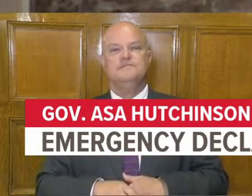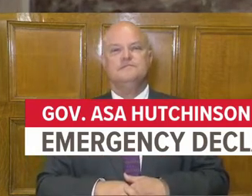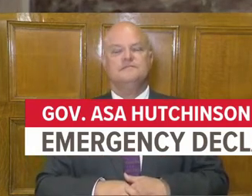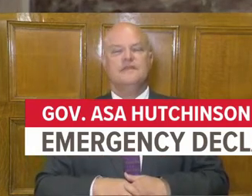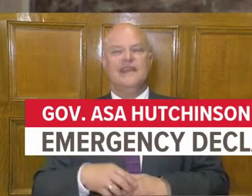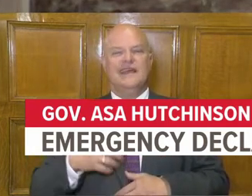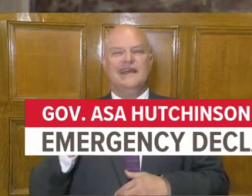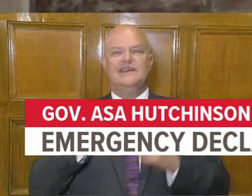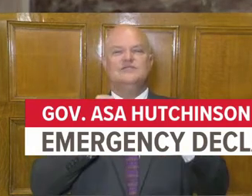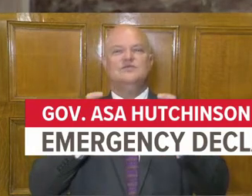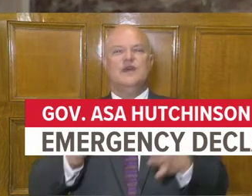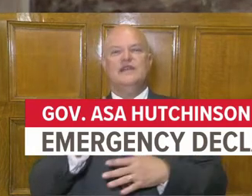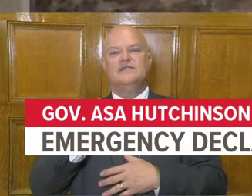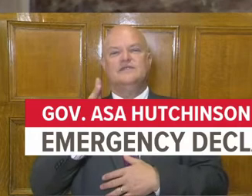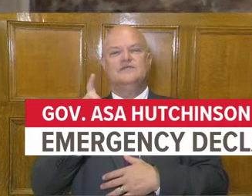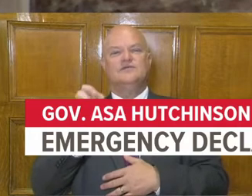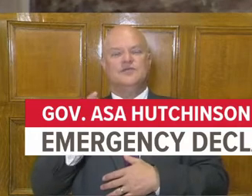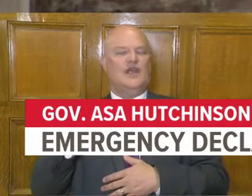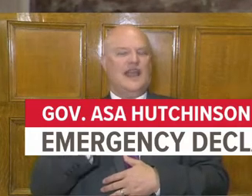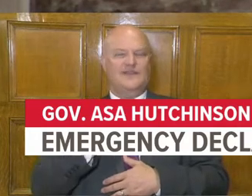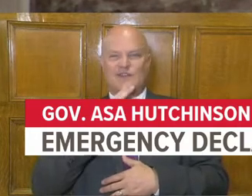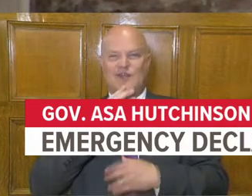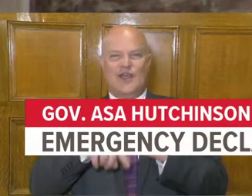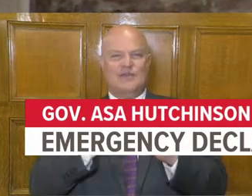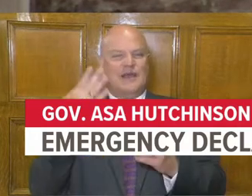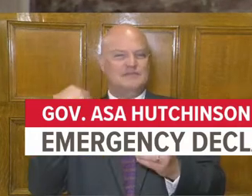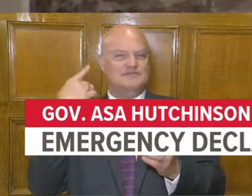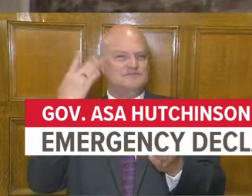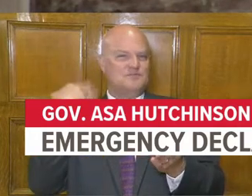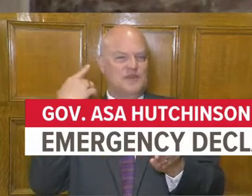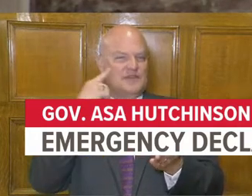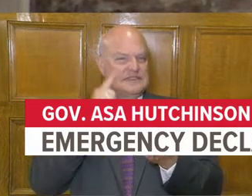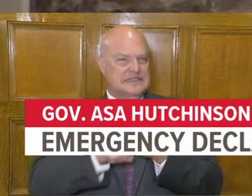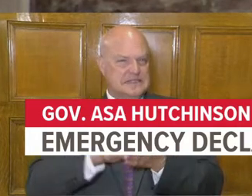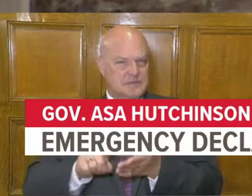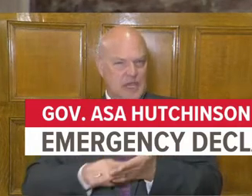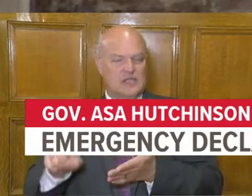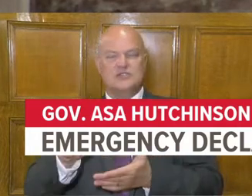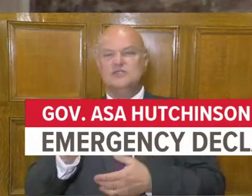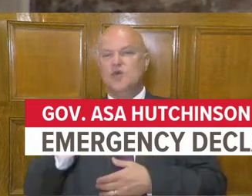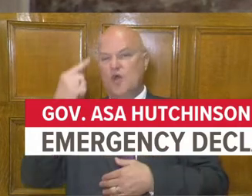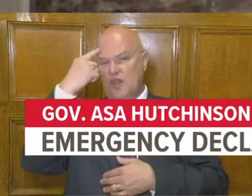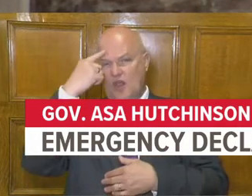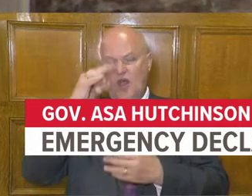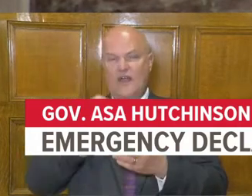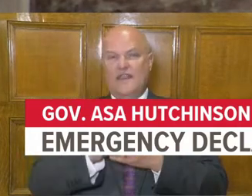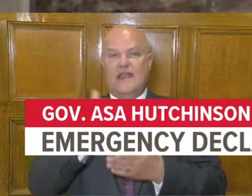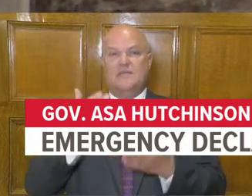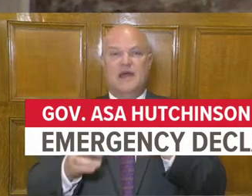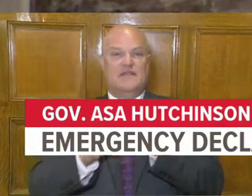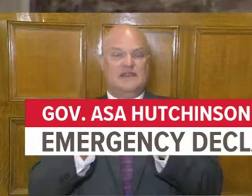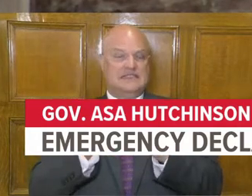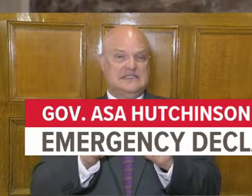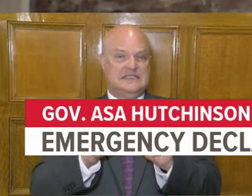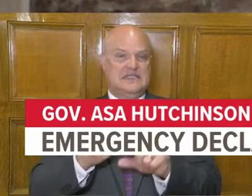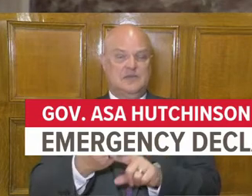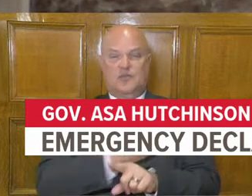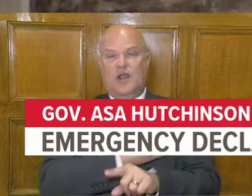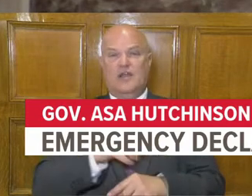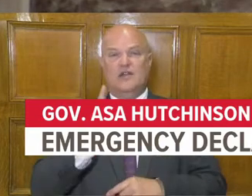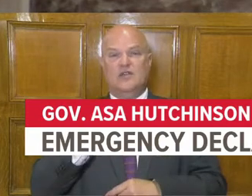Tudor would have to address any previous inspections or thoughts that it might have existed prior